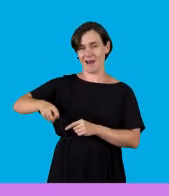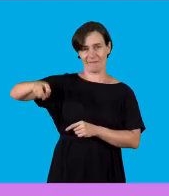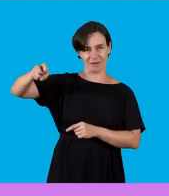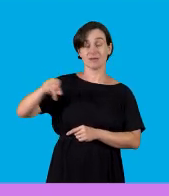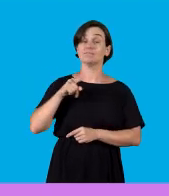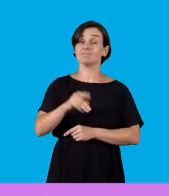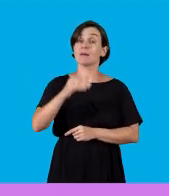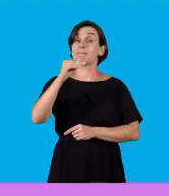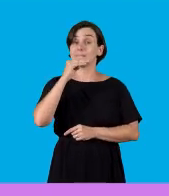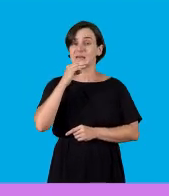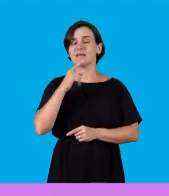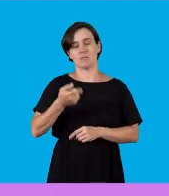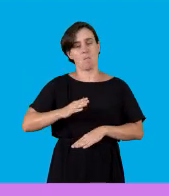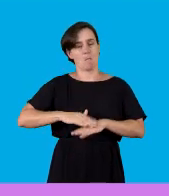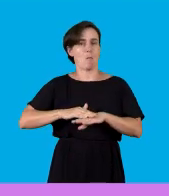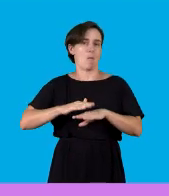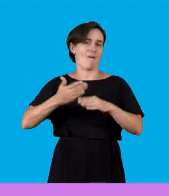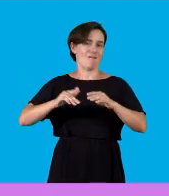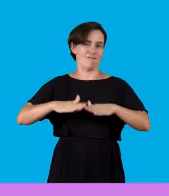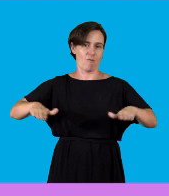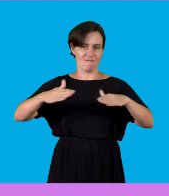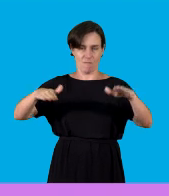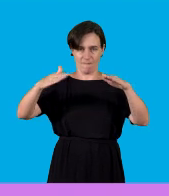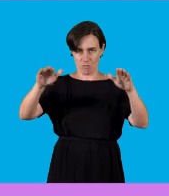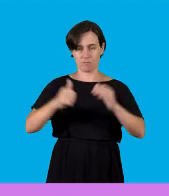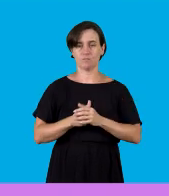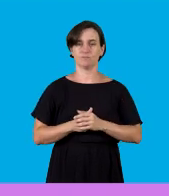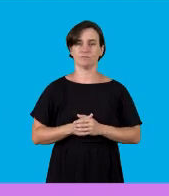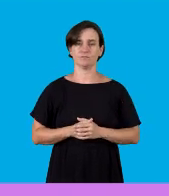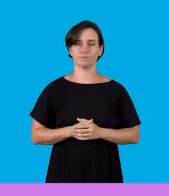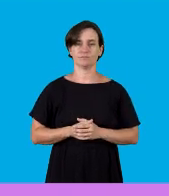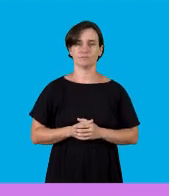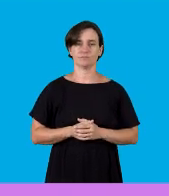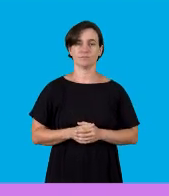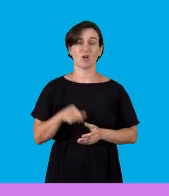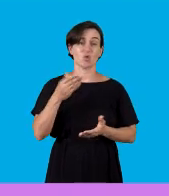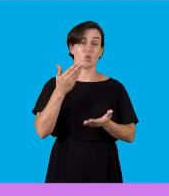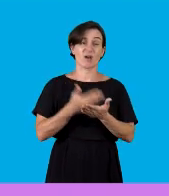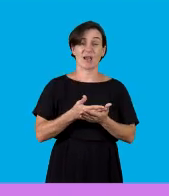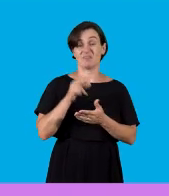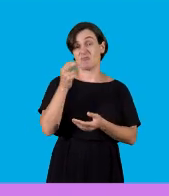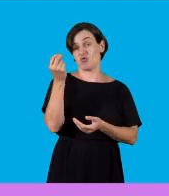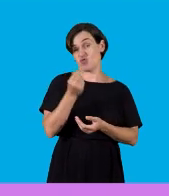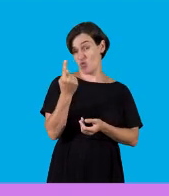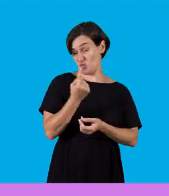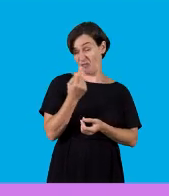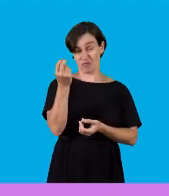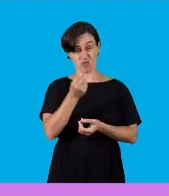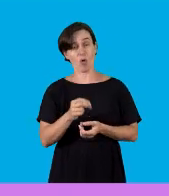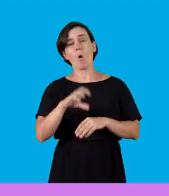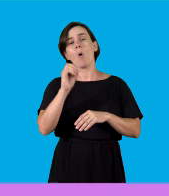that there is another floor just above the ground floor. So you can either draw that sign or you can write it that